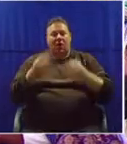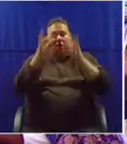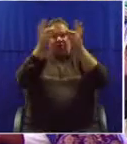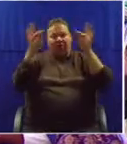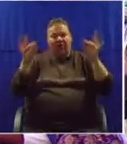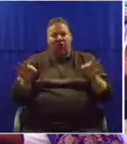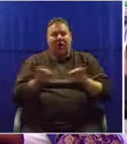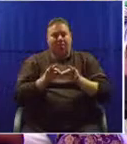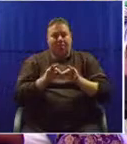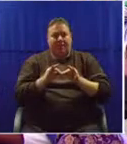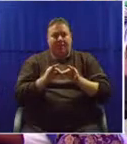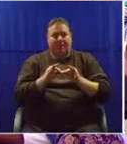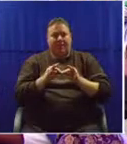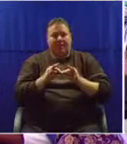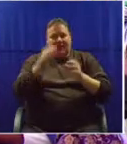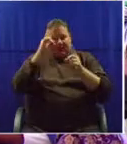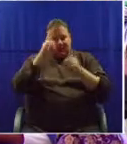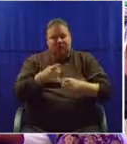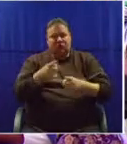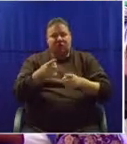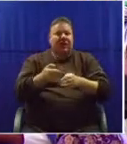at the beginning of a